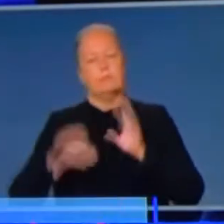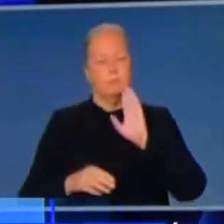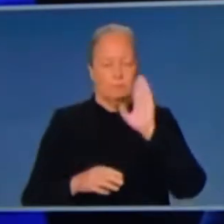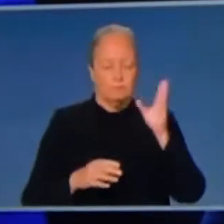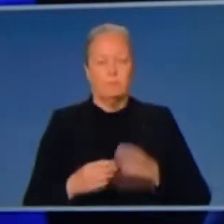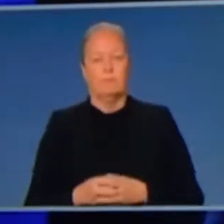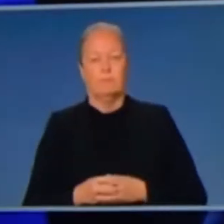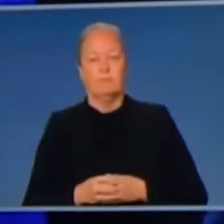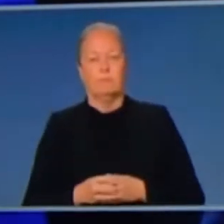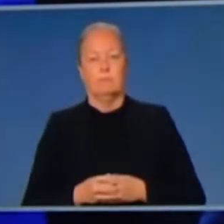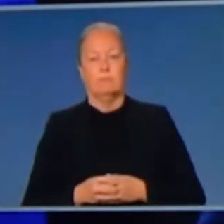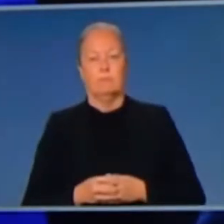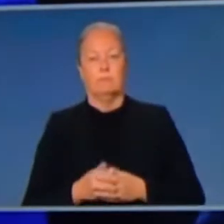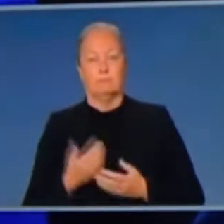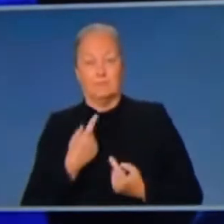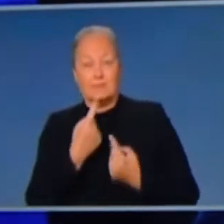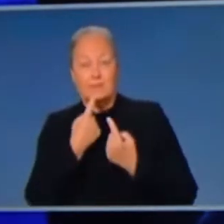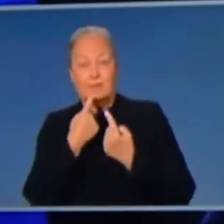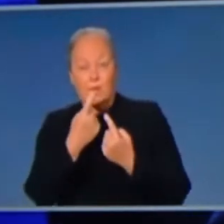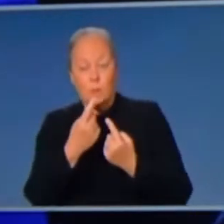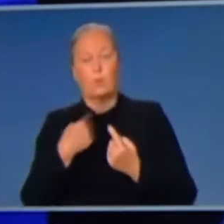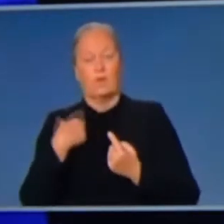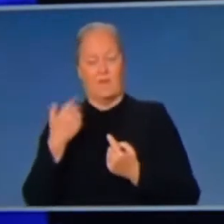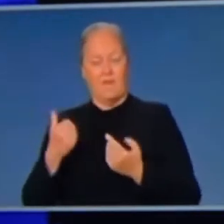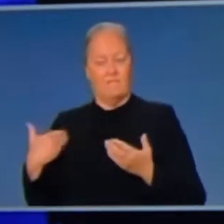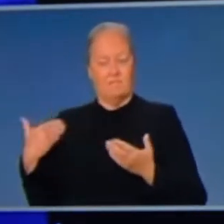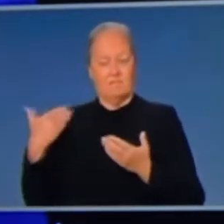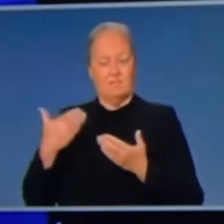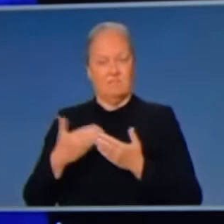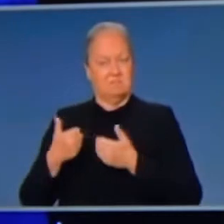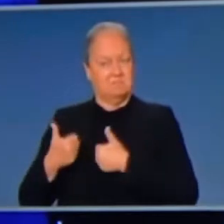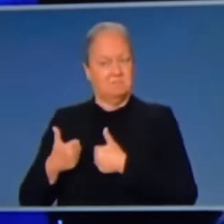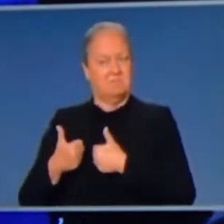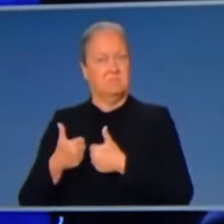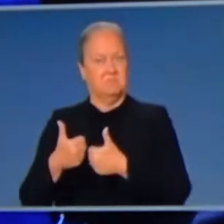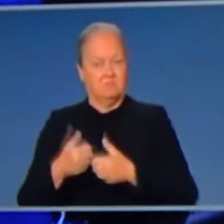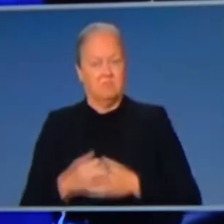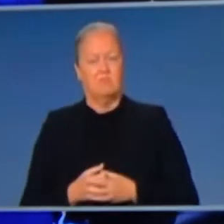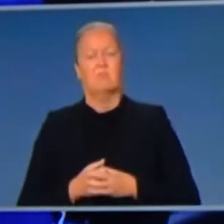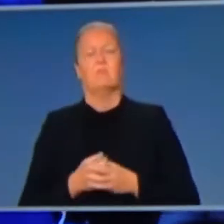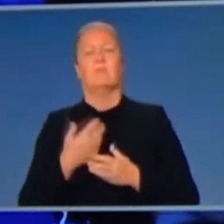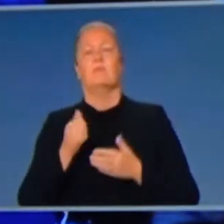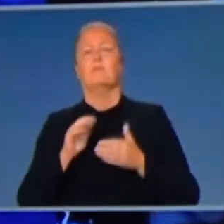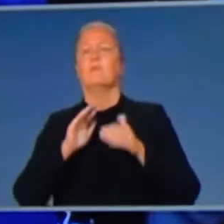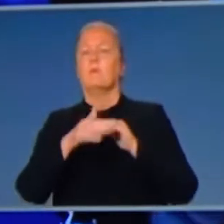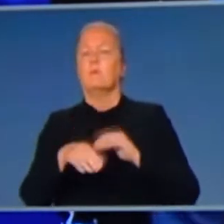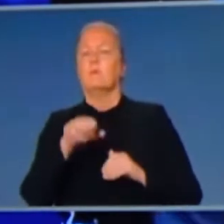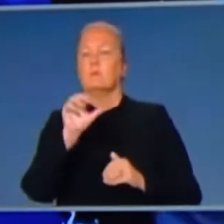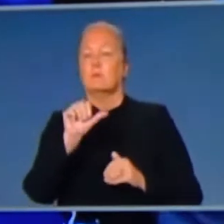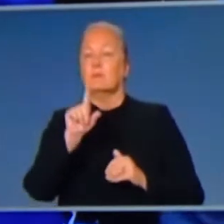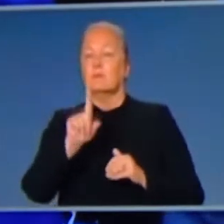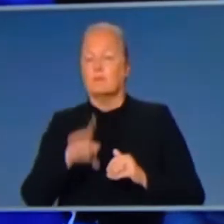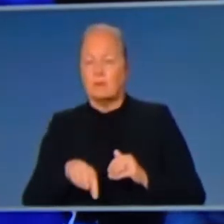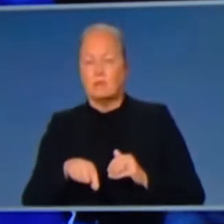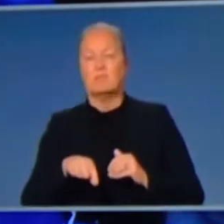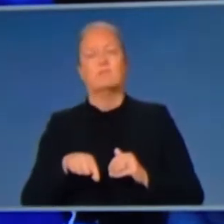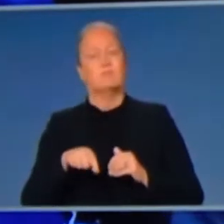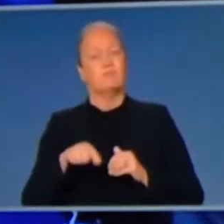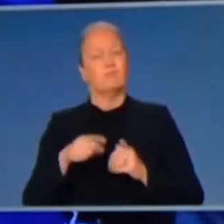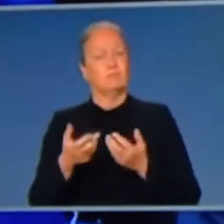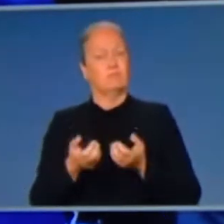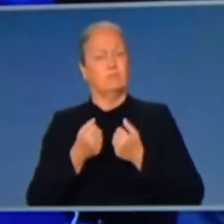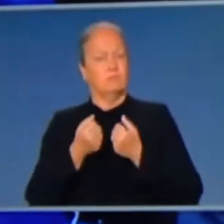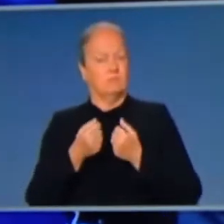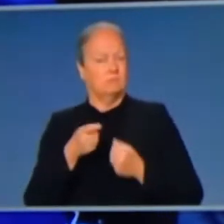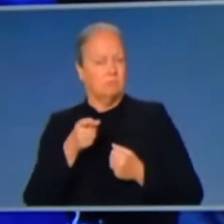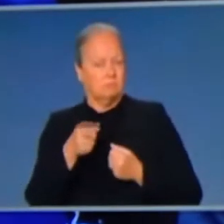significant progress. At around 6,000 cases across Australia, less than 10% of